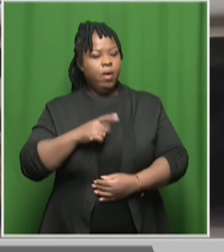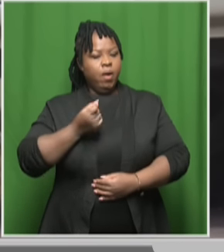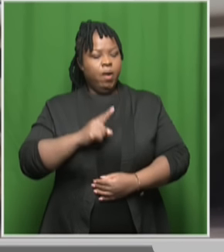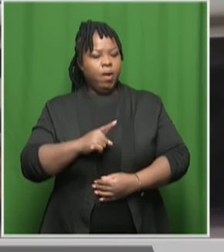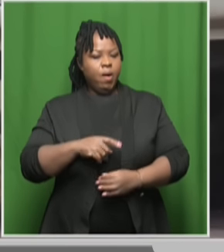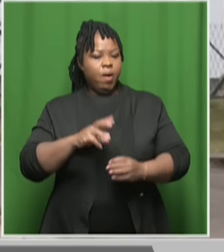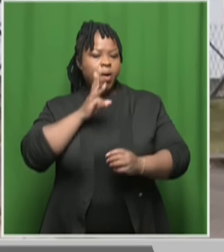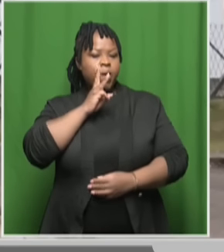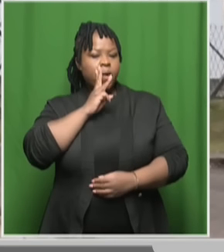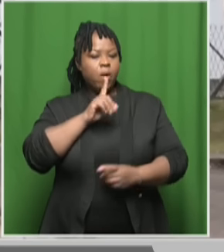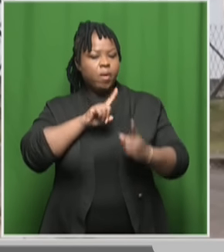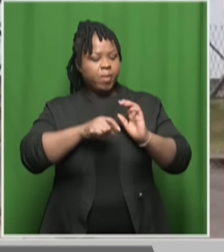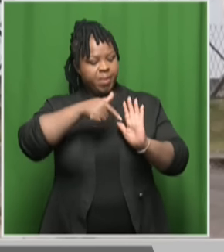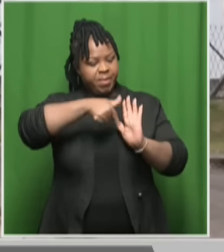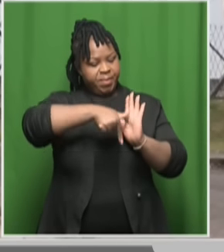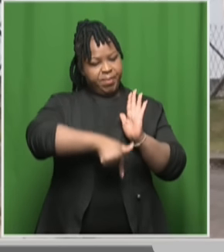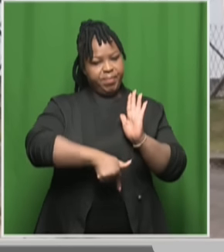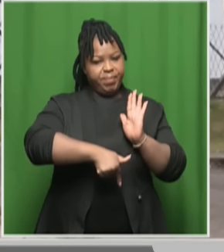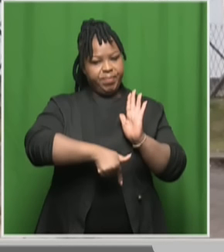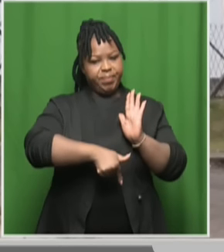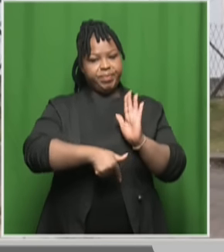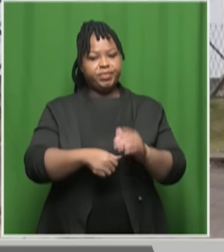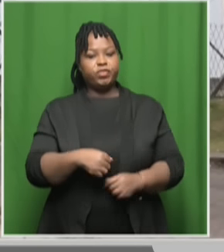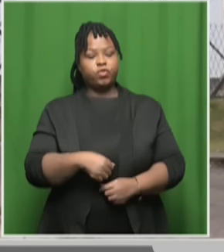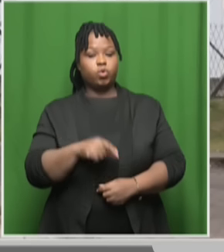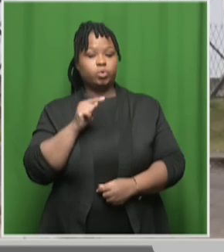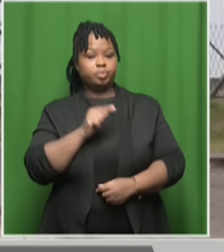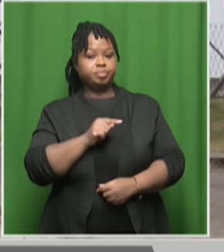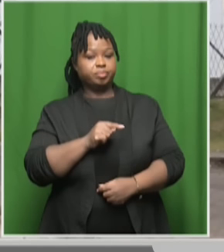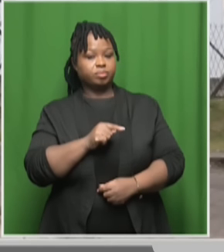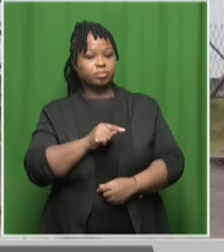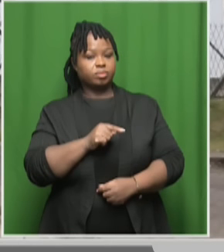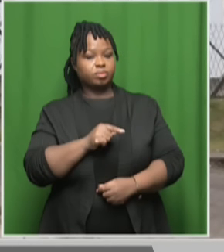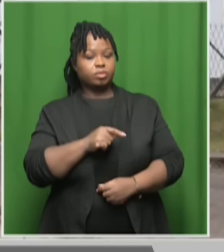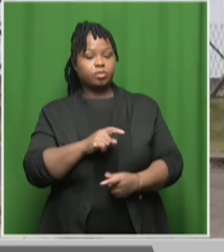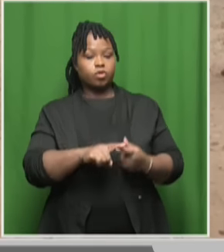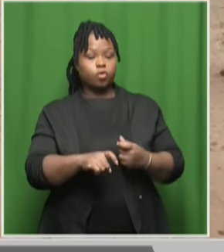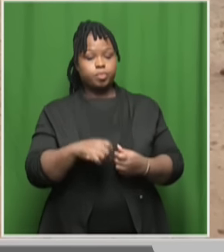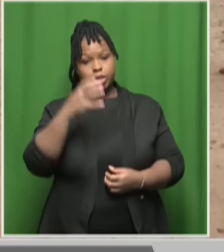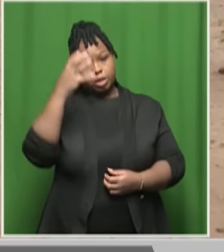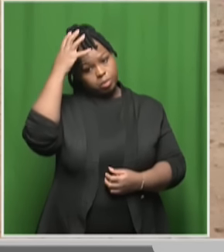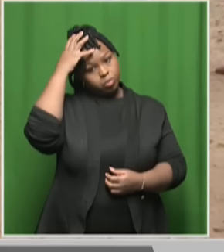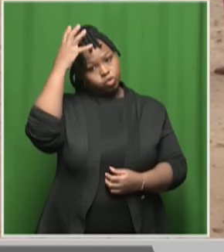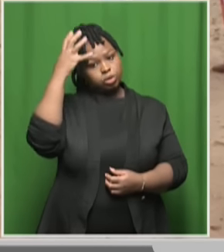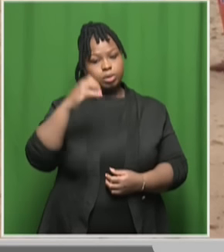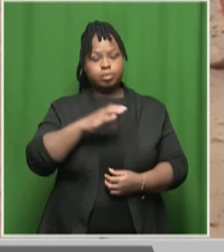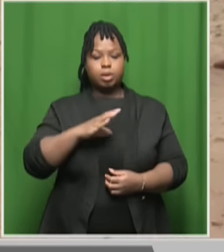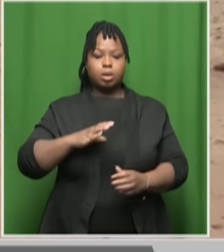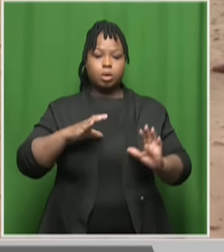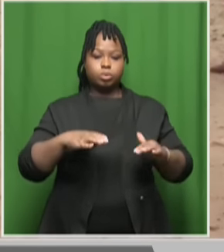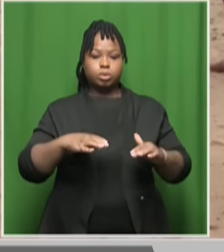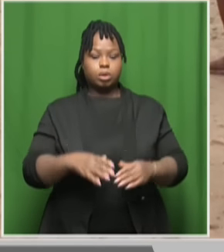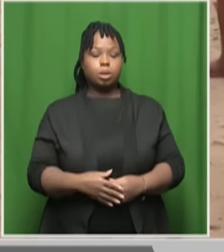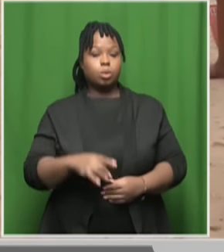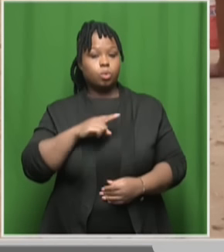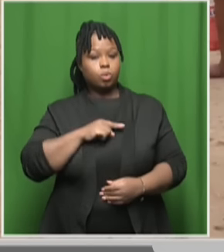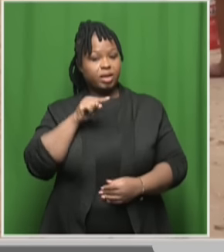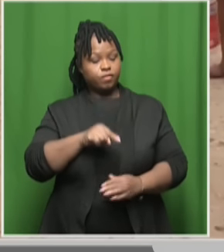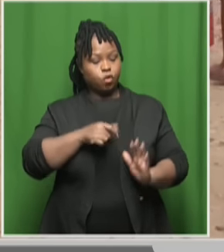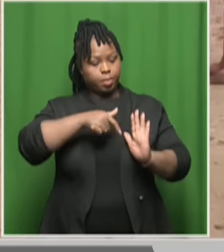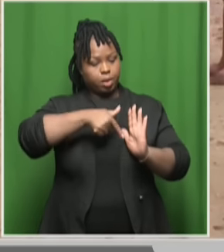water from a borehole in town, courtesy from the Muslim Judicial Council. So what we are doing from